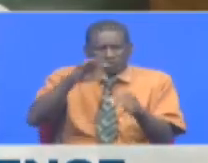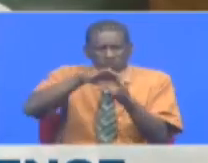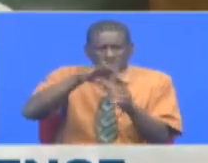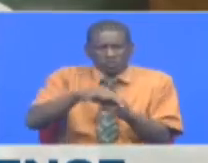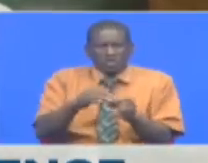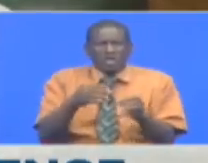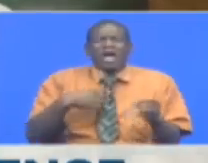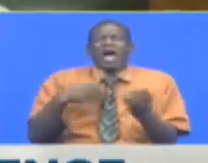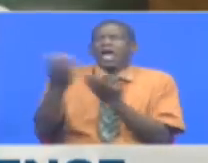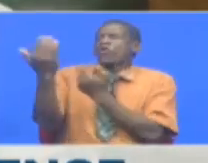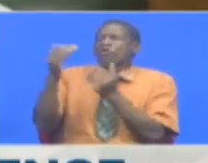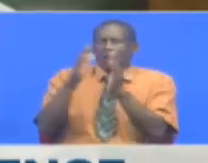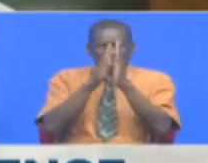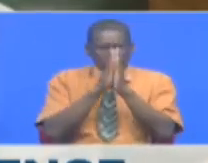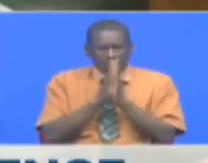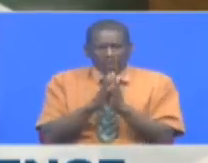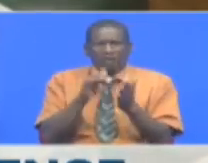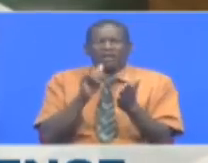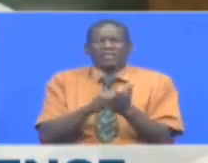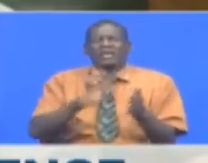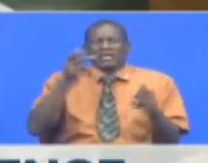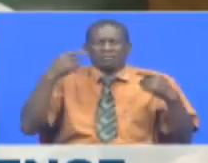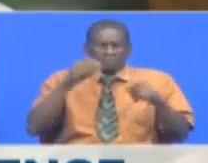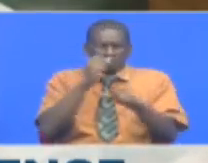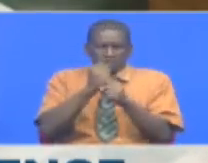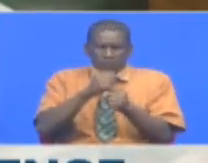prayer is that they would do that